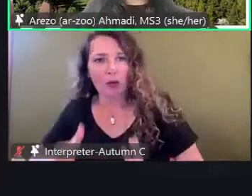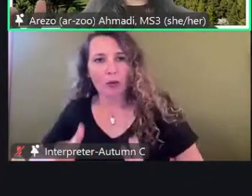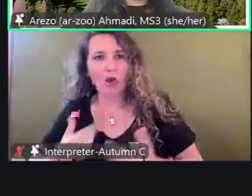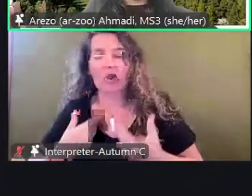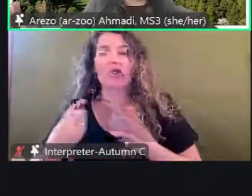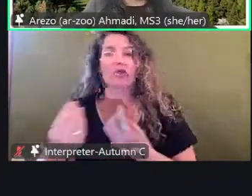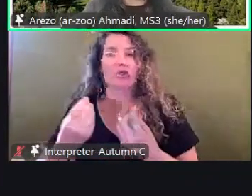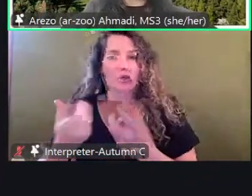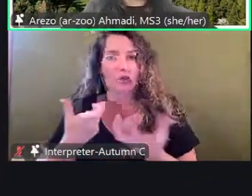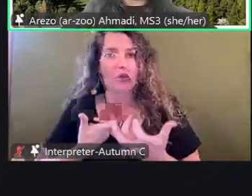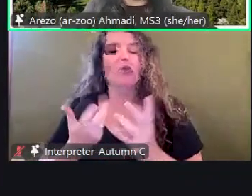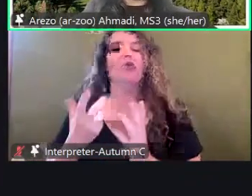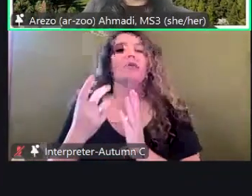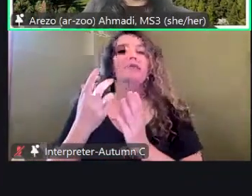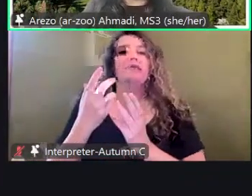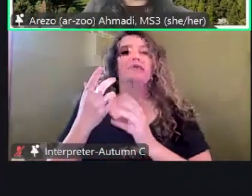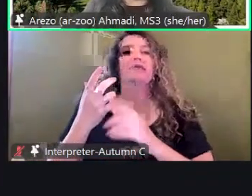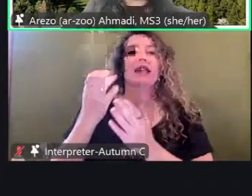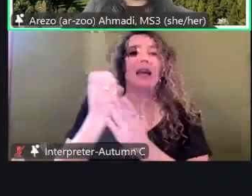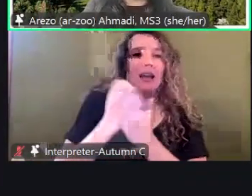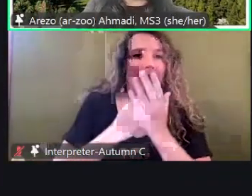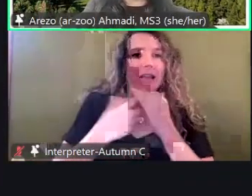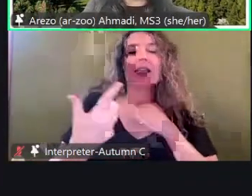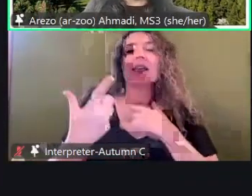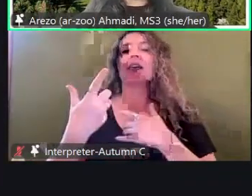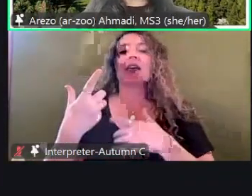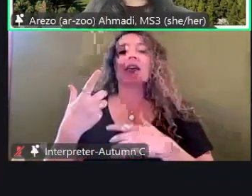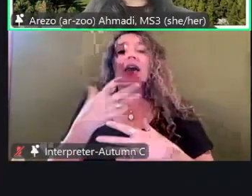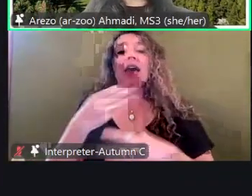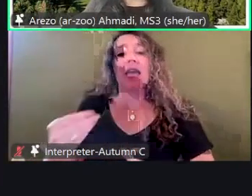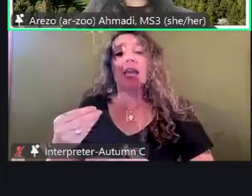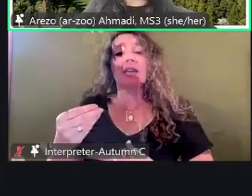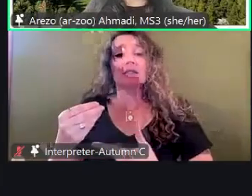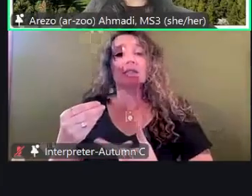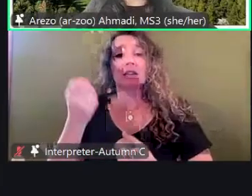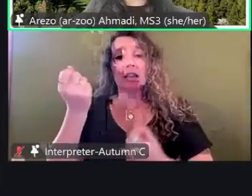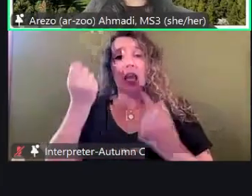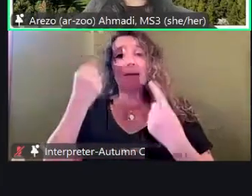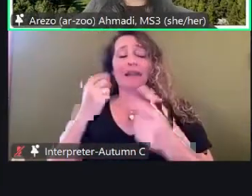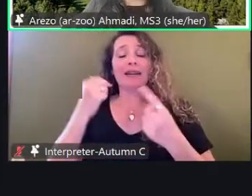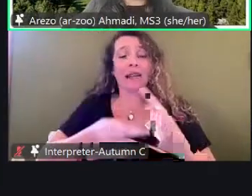then we also wanted to practice culturally competent care with DHH patient populations.